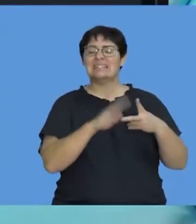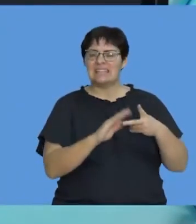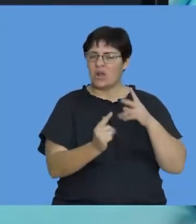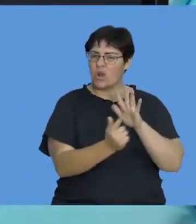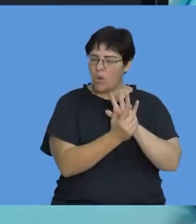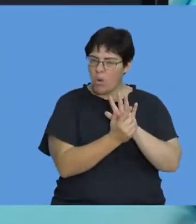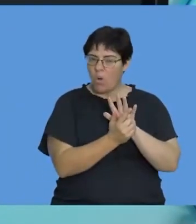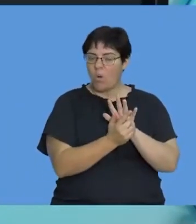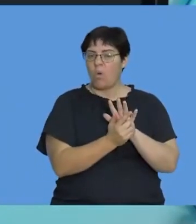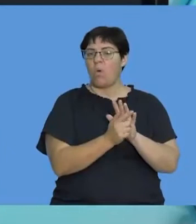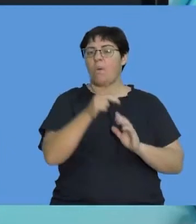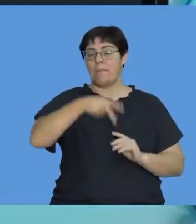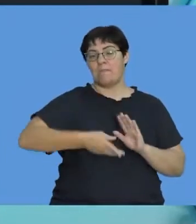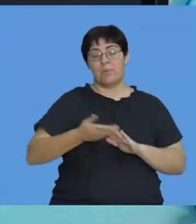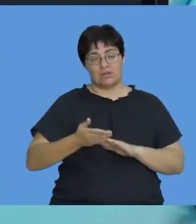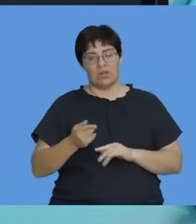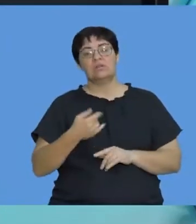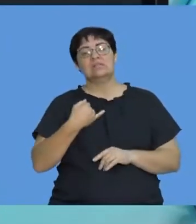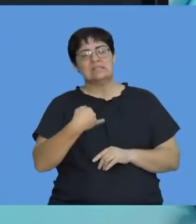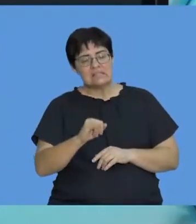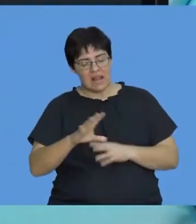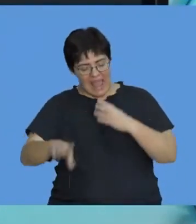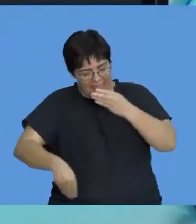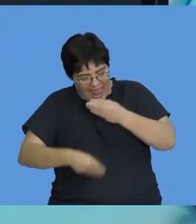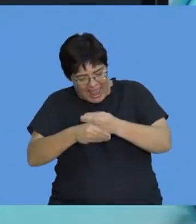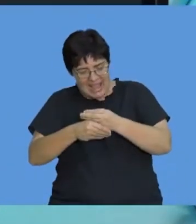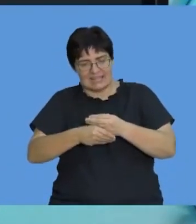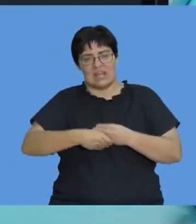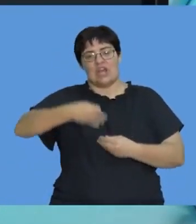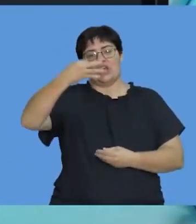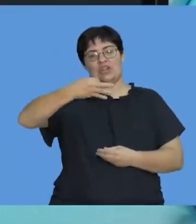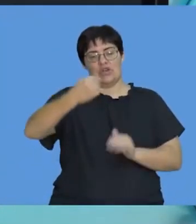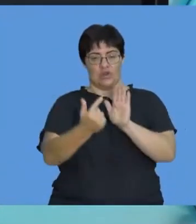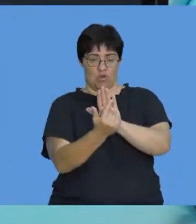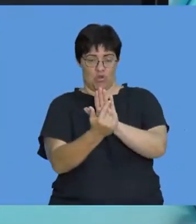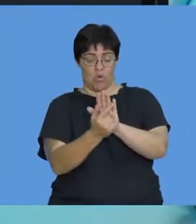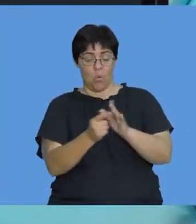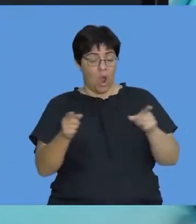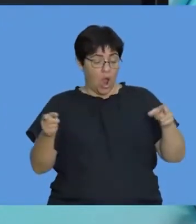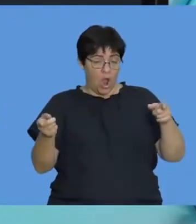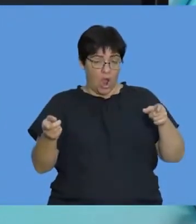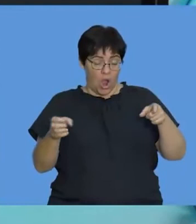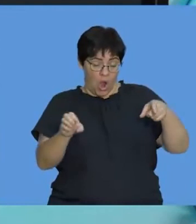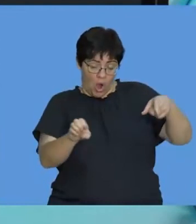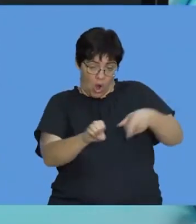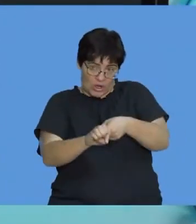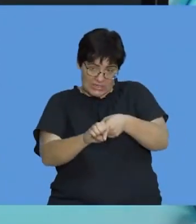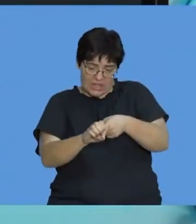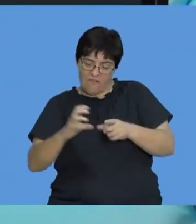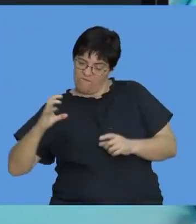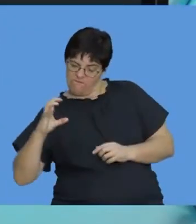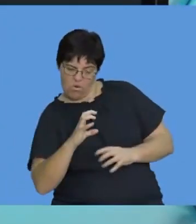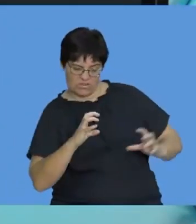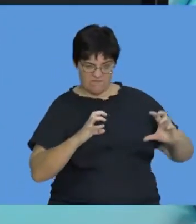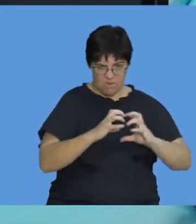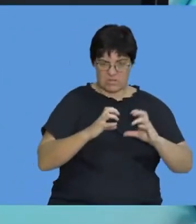Newton's second law in terms of momentum is we're still using Newton's third law, because when they're in contact, they exert the